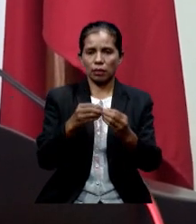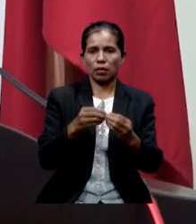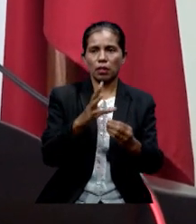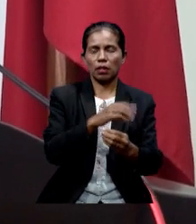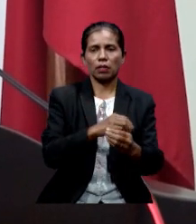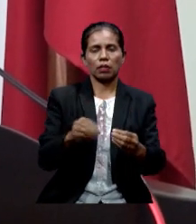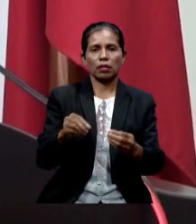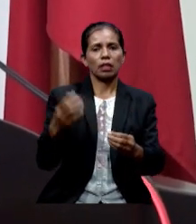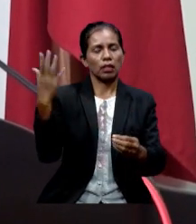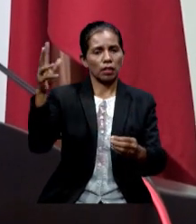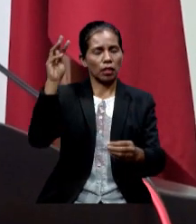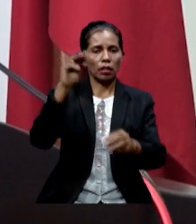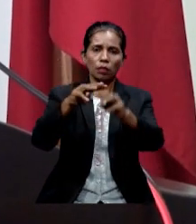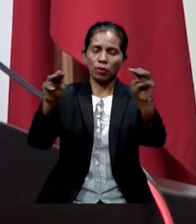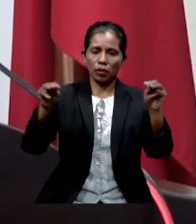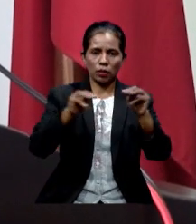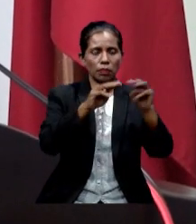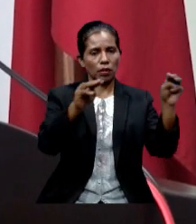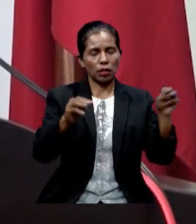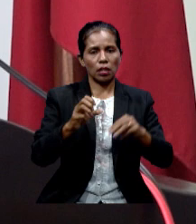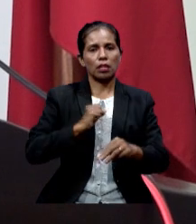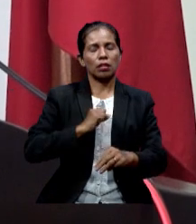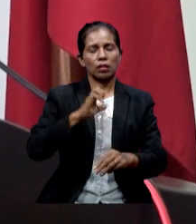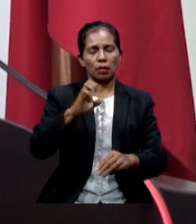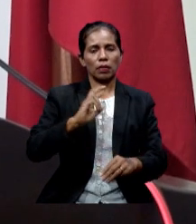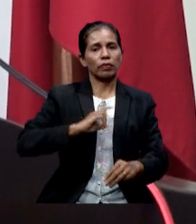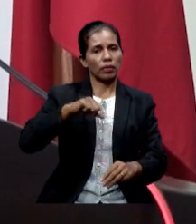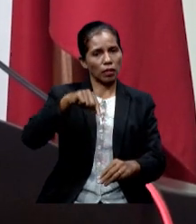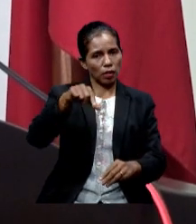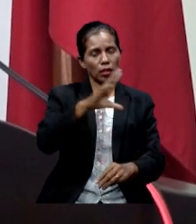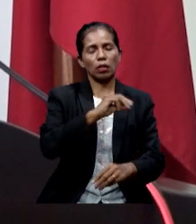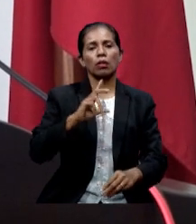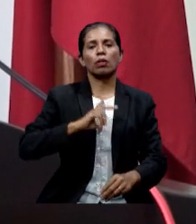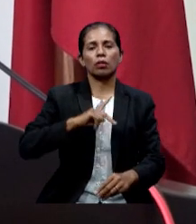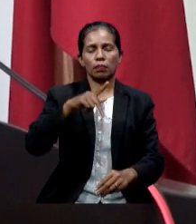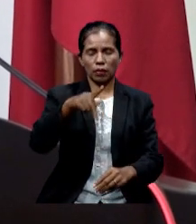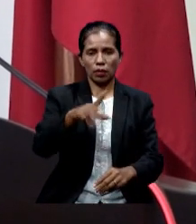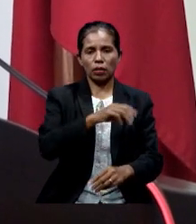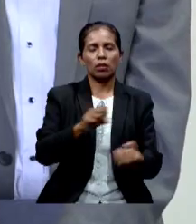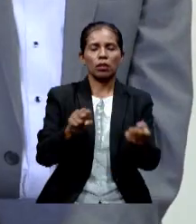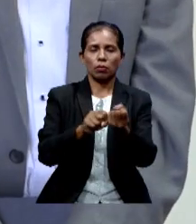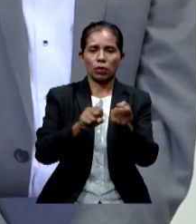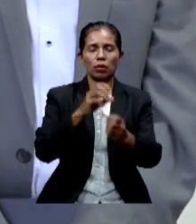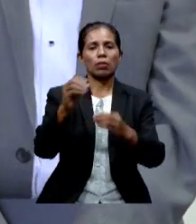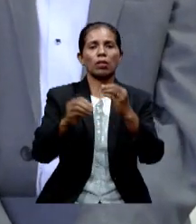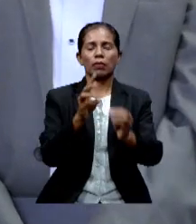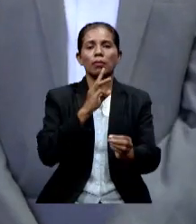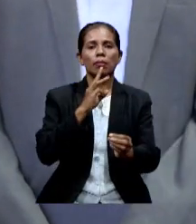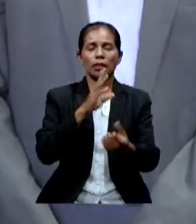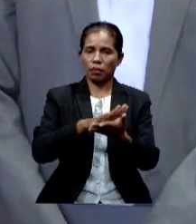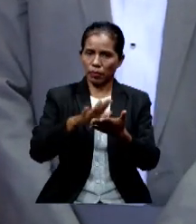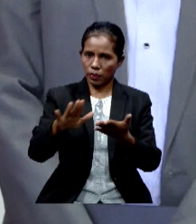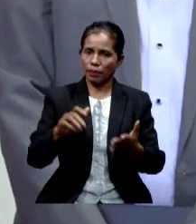other municipalities in Same, Vikeke, and Los Palos for water supply and sanitation. And we also